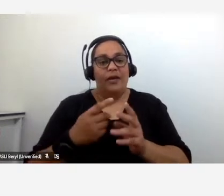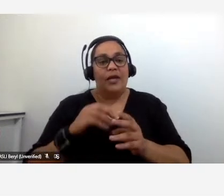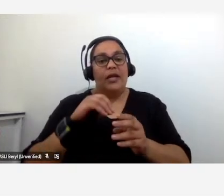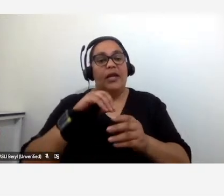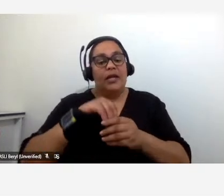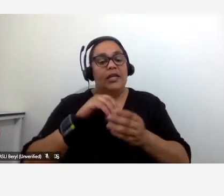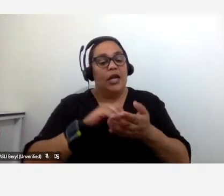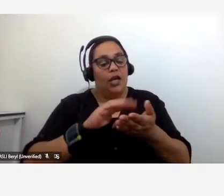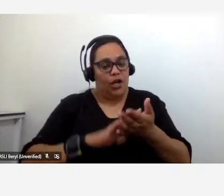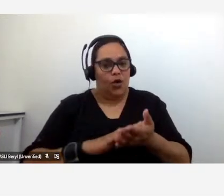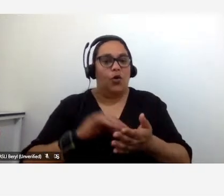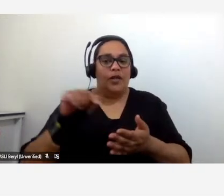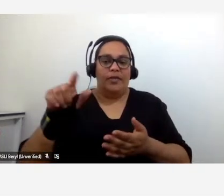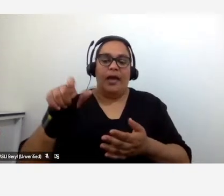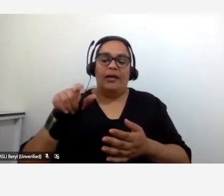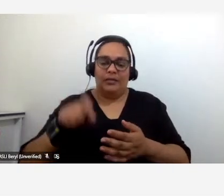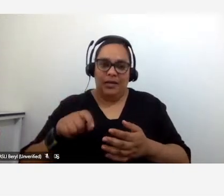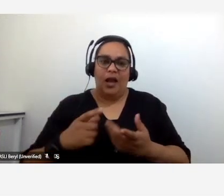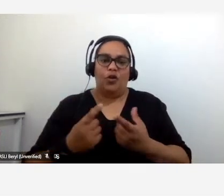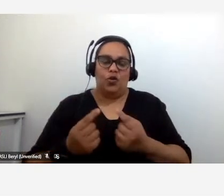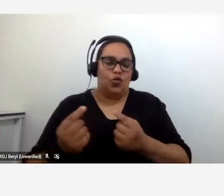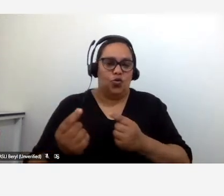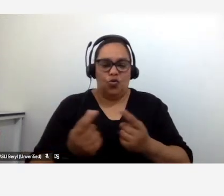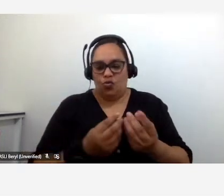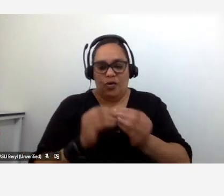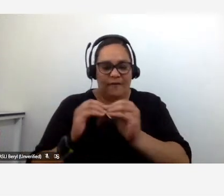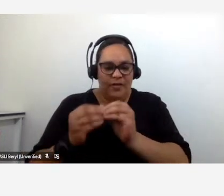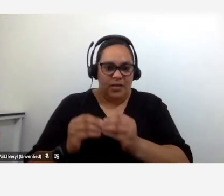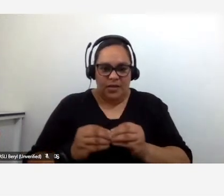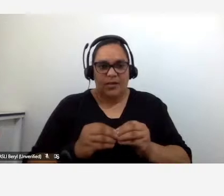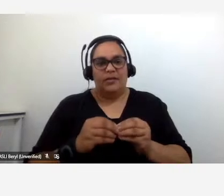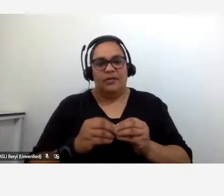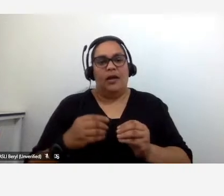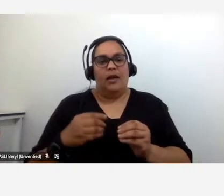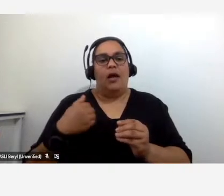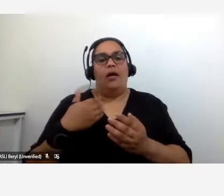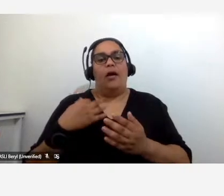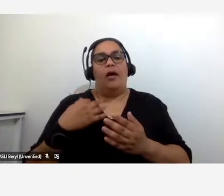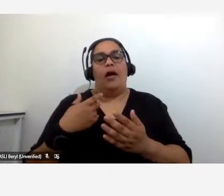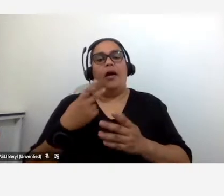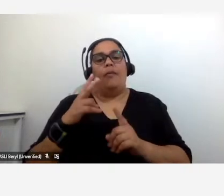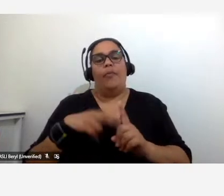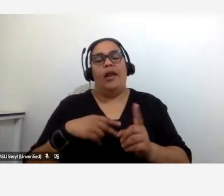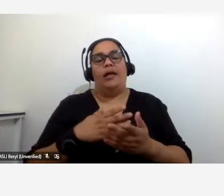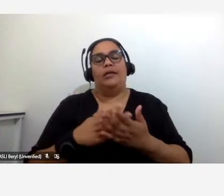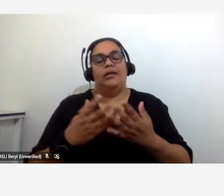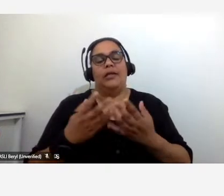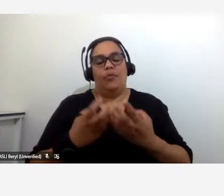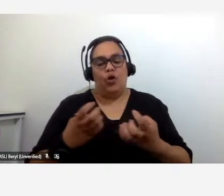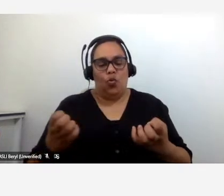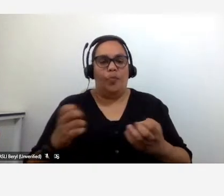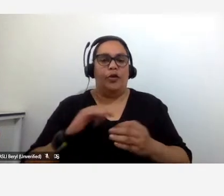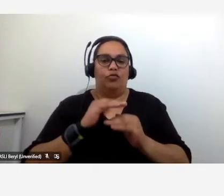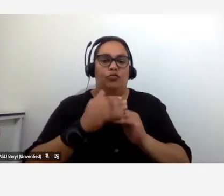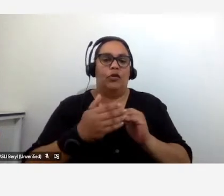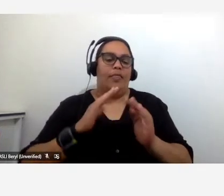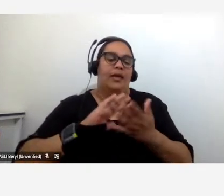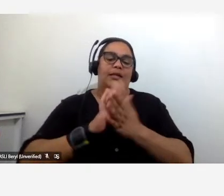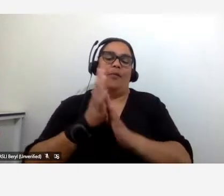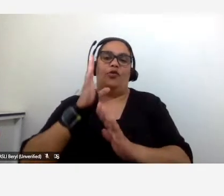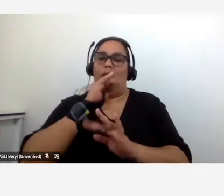records, immediately attends to it and applies some conservation treatment so that the damage doesn't